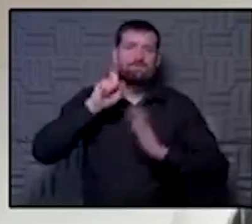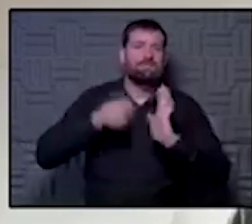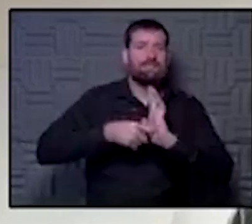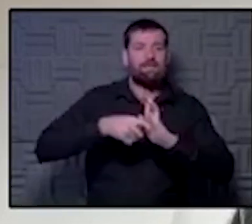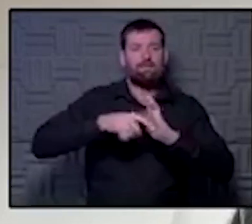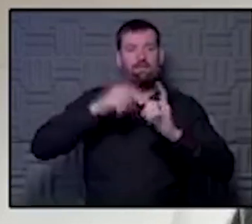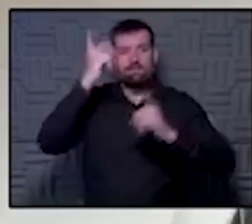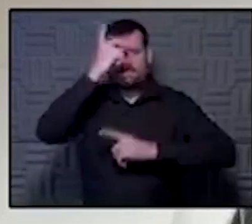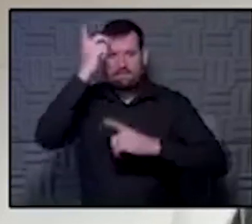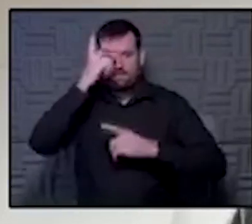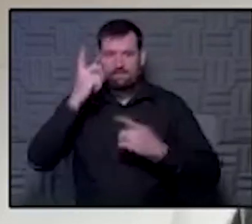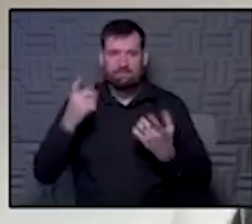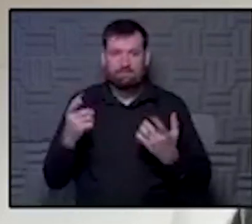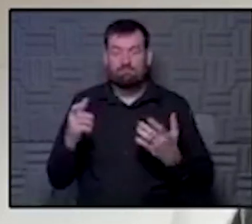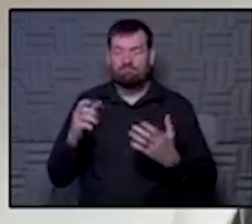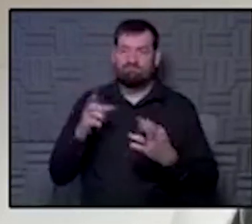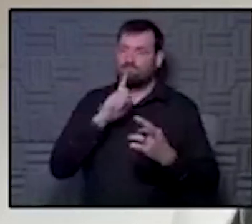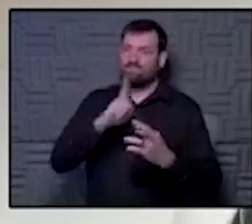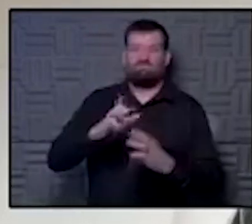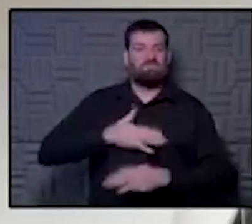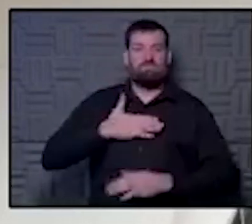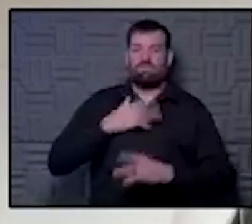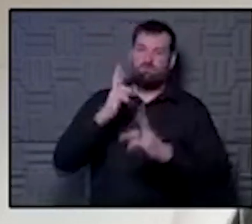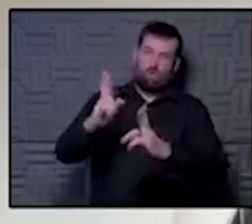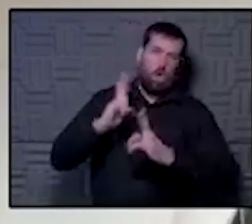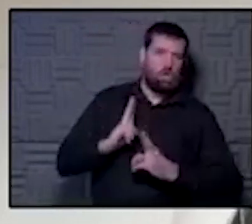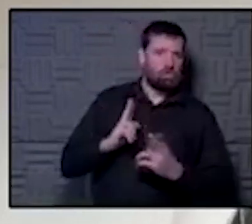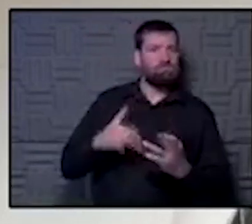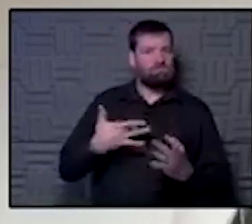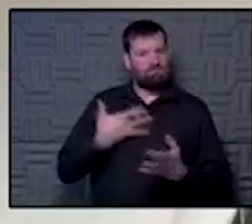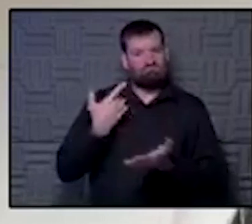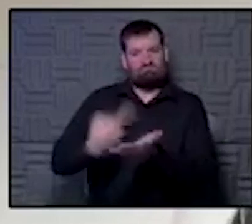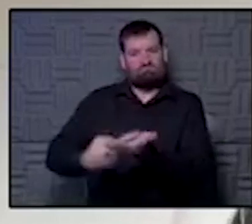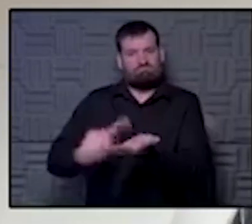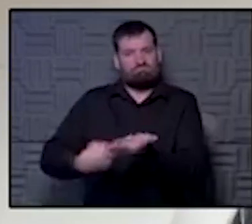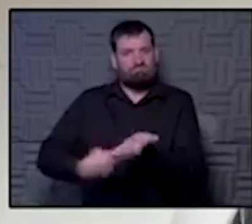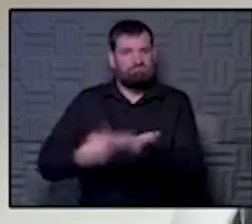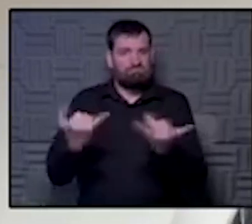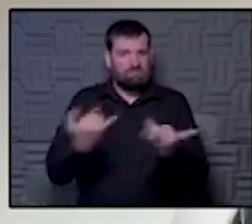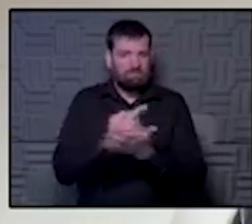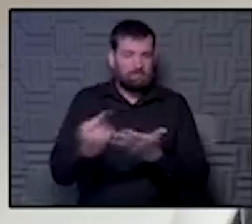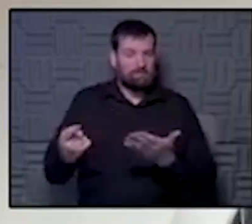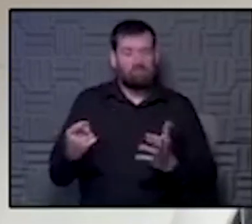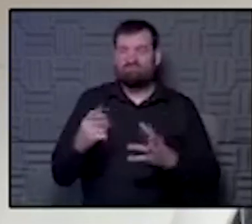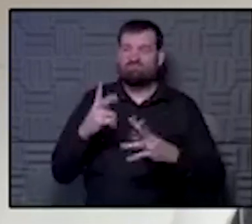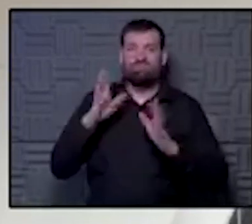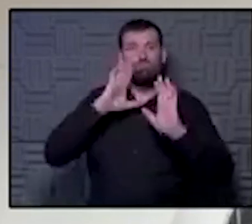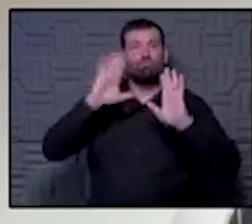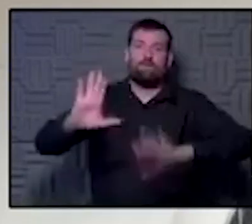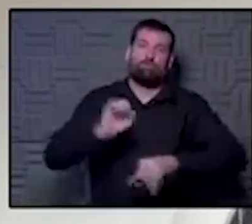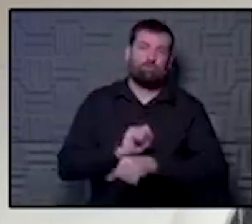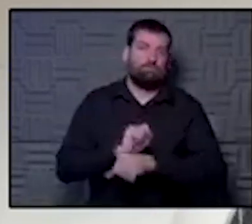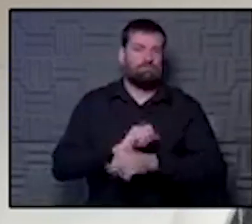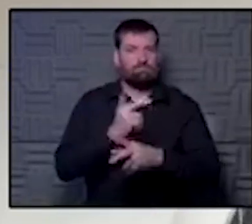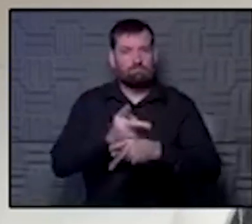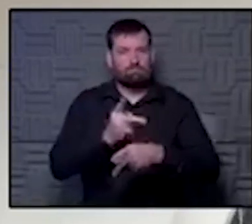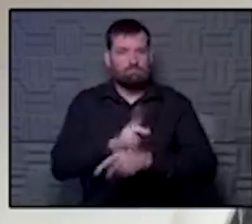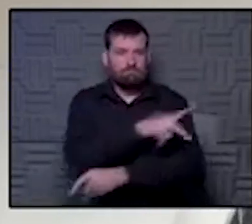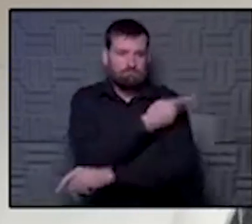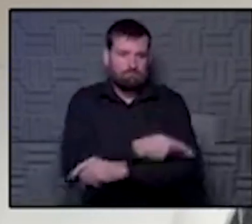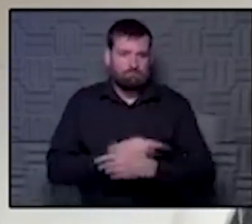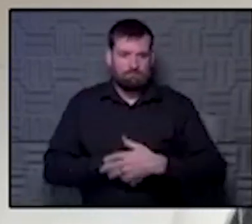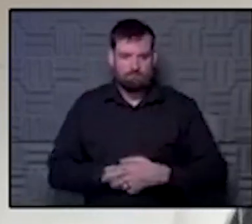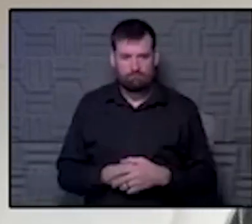really happy and honored to be here talking about Respiratory Therapist Week and the great job they do taking care of our patients. Putting